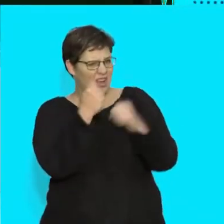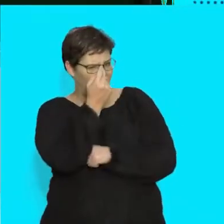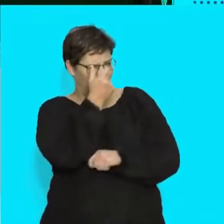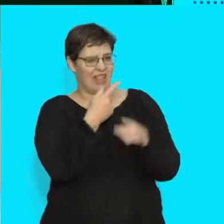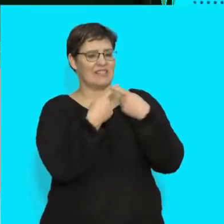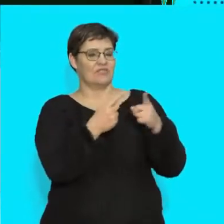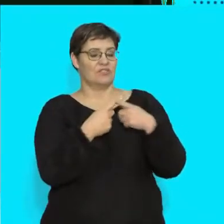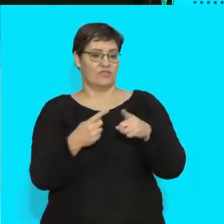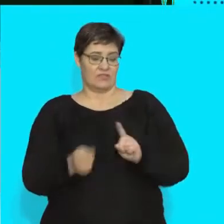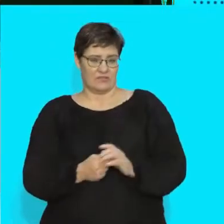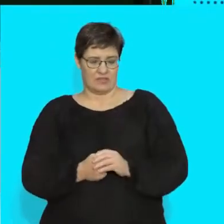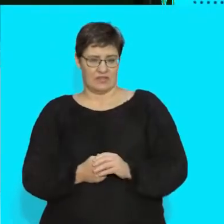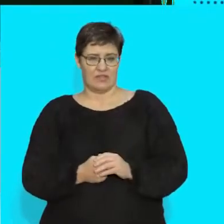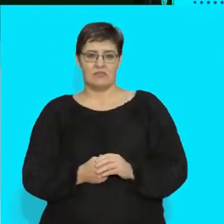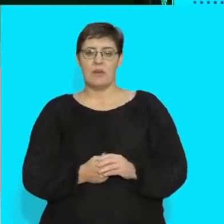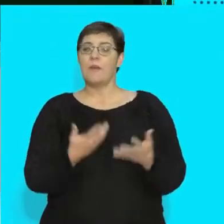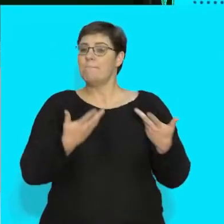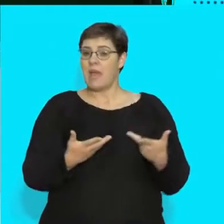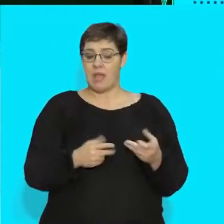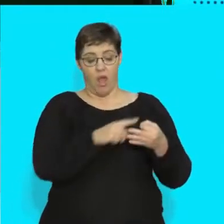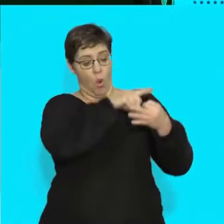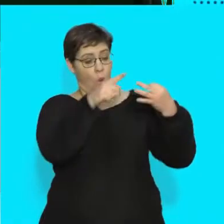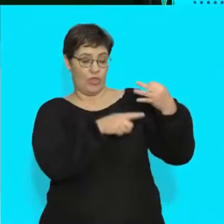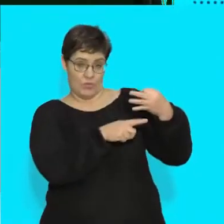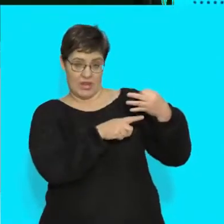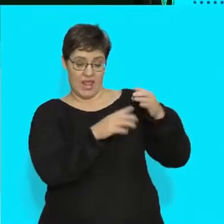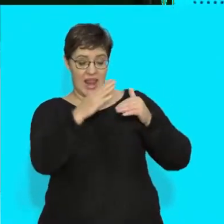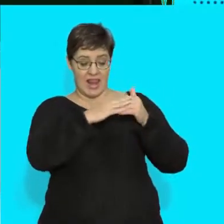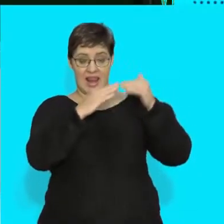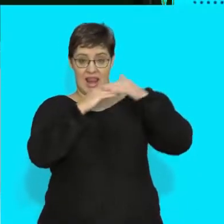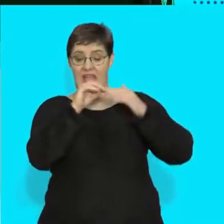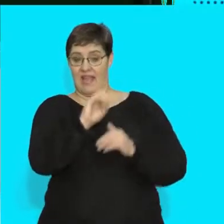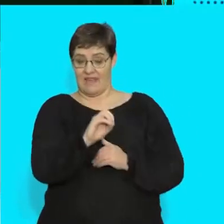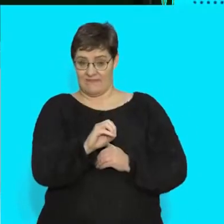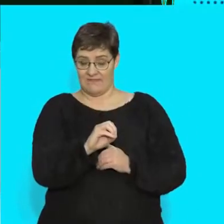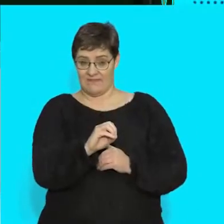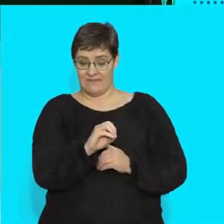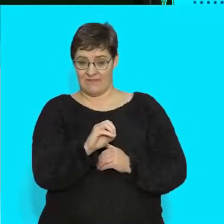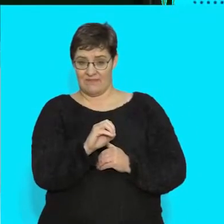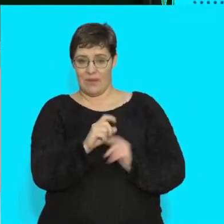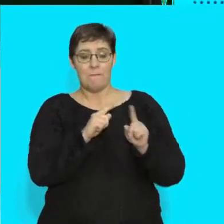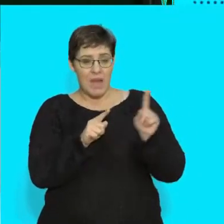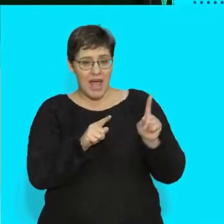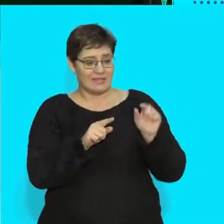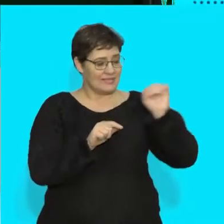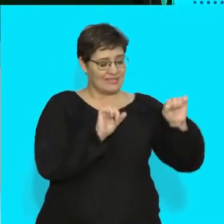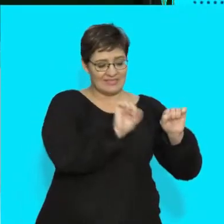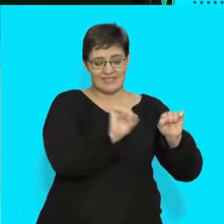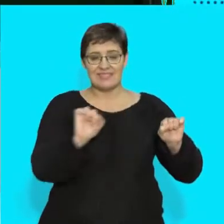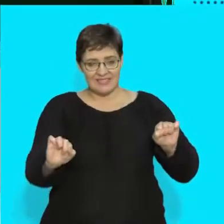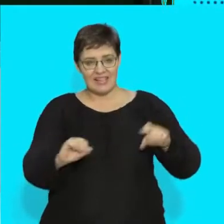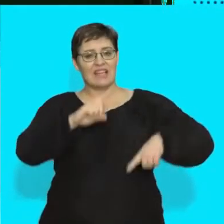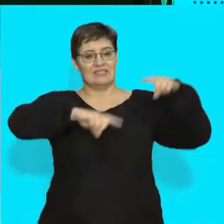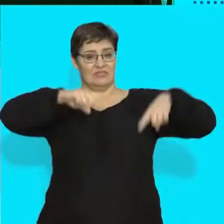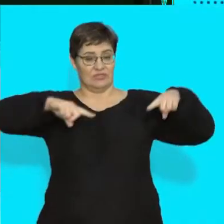is like a model. We might have all three of those layers, right, differently, because a vein and an artery and